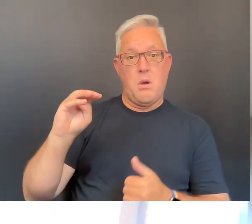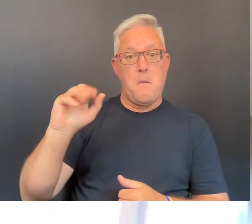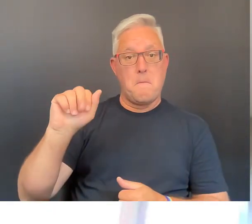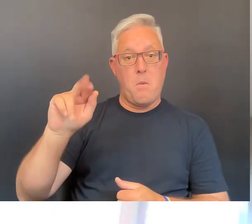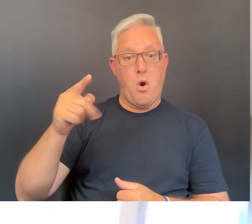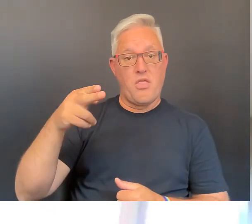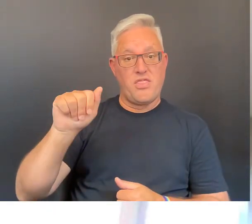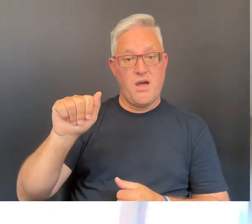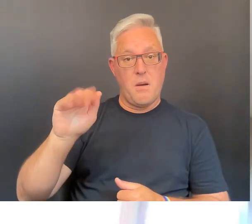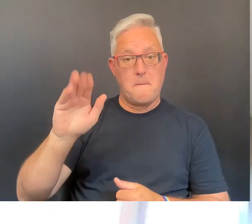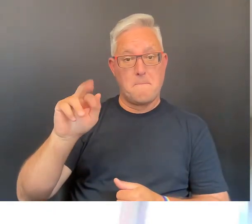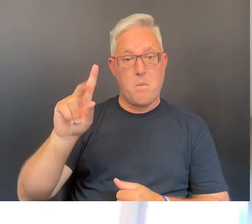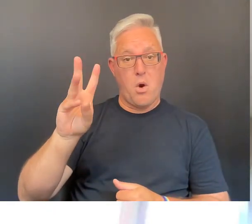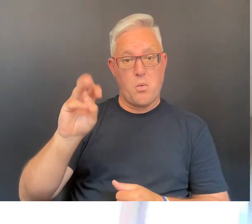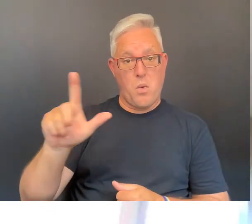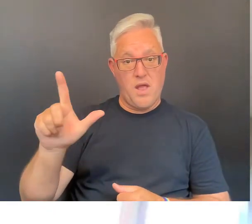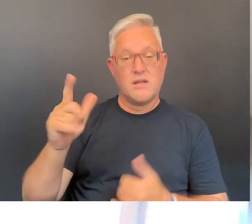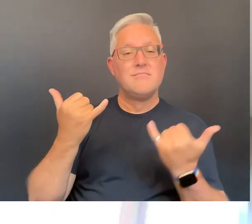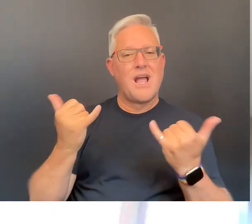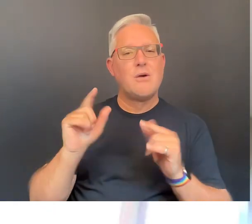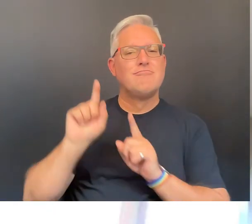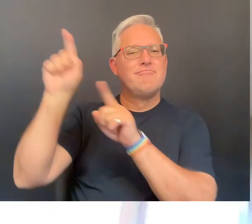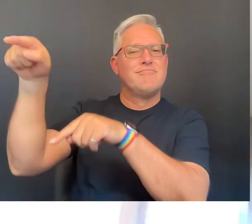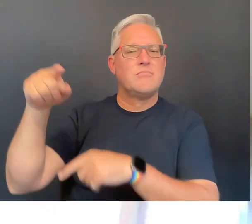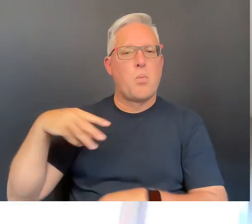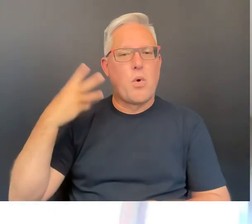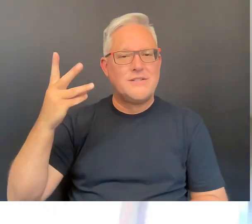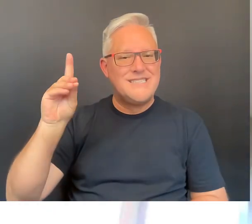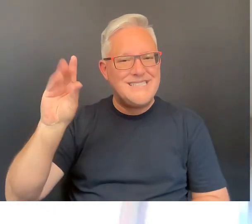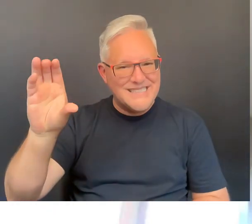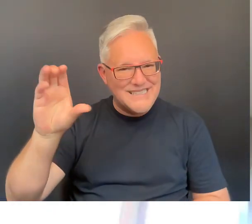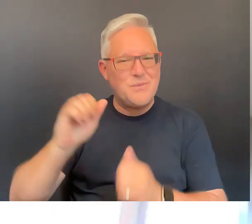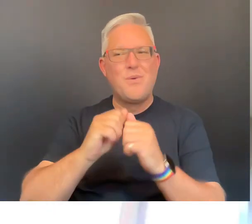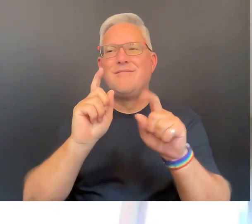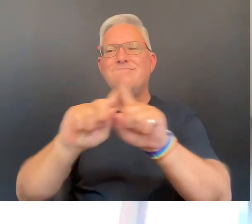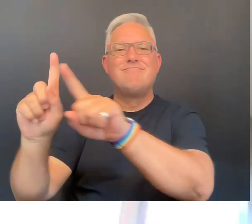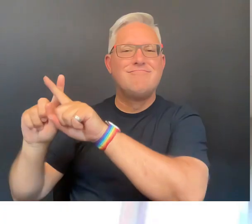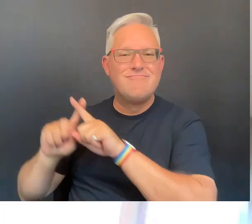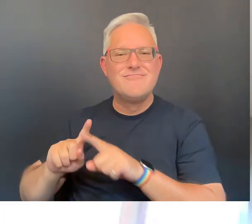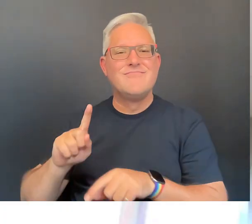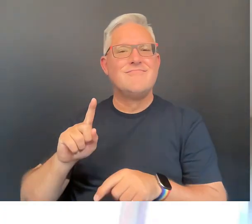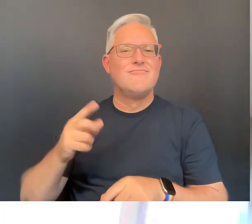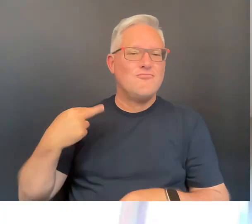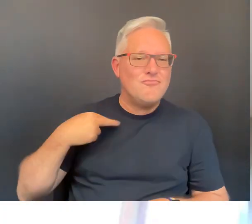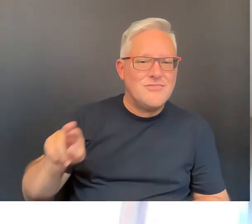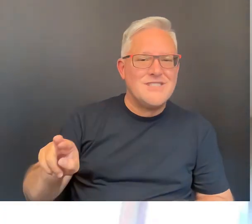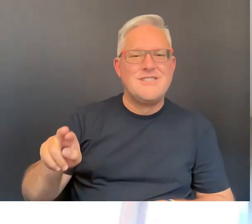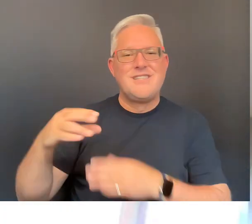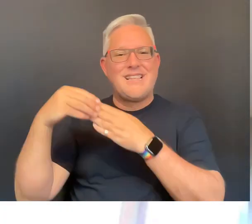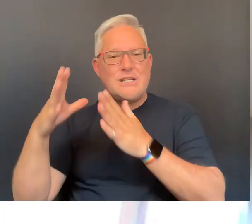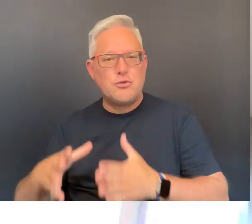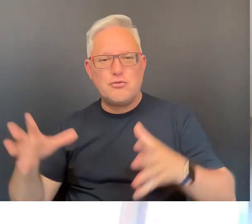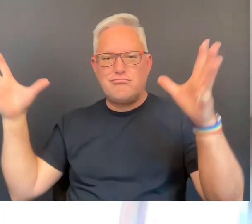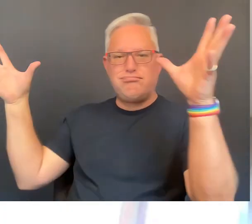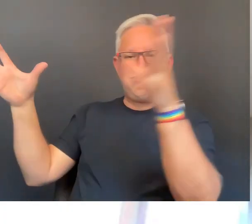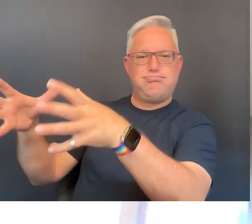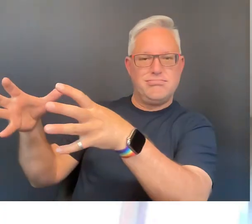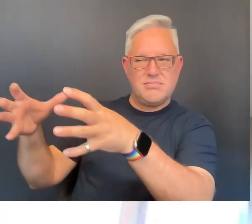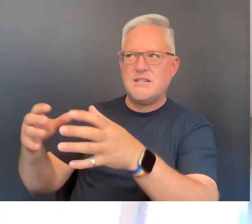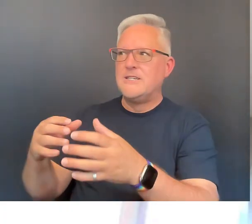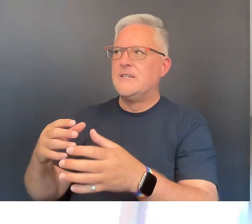Martha Bardwell, is in Washington, D.C. with other interfaith leaders advocating to